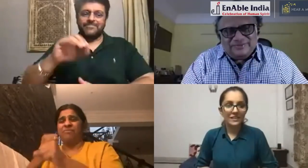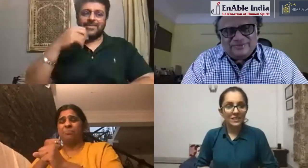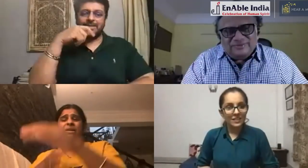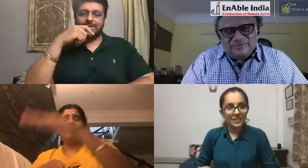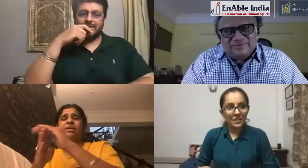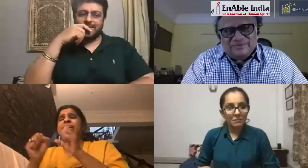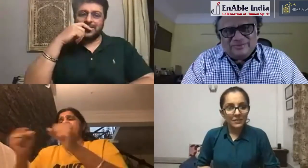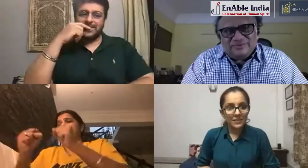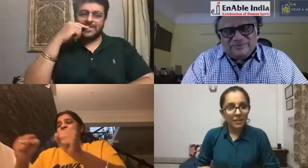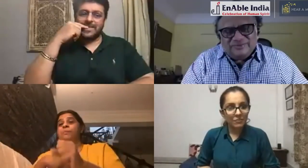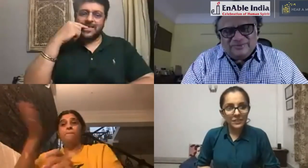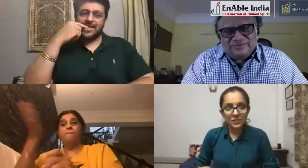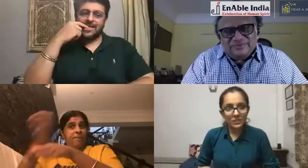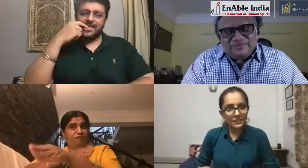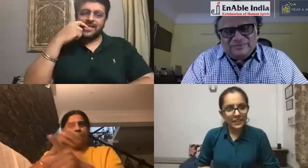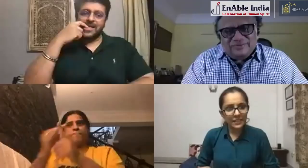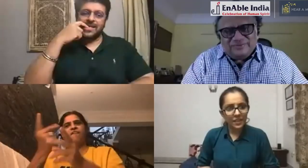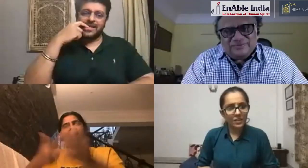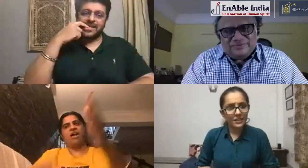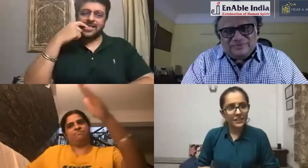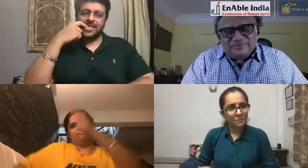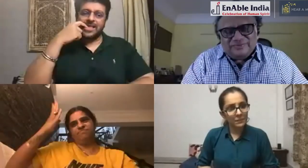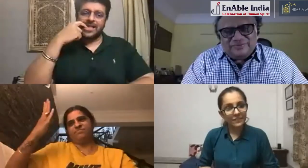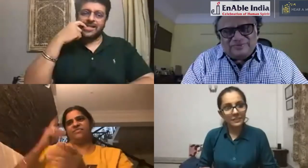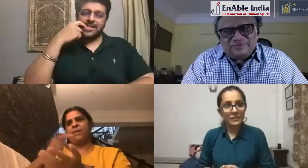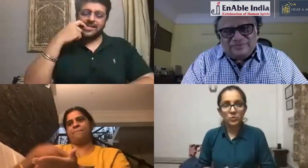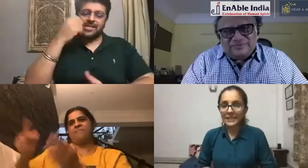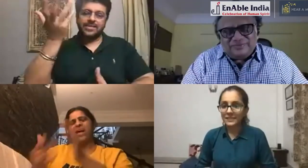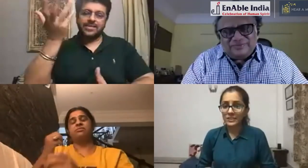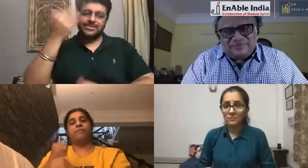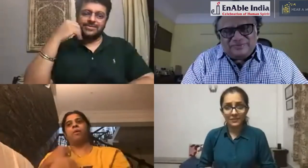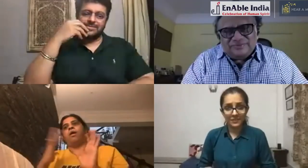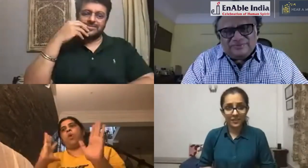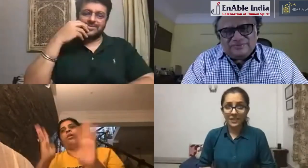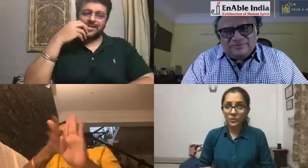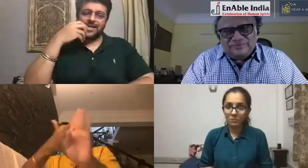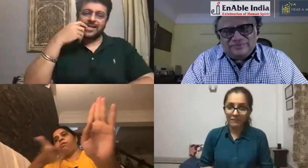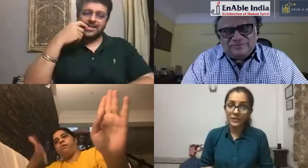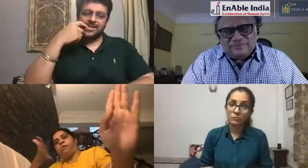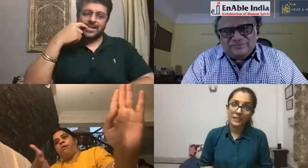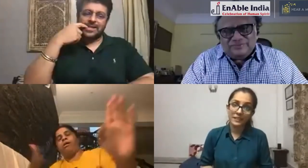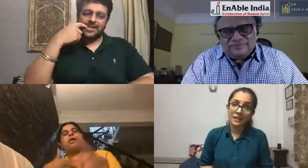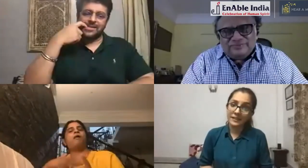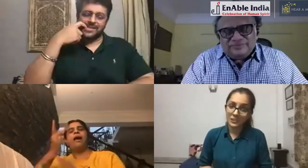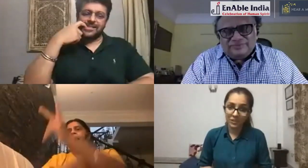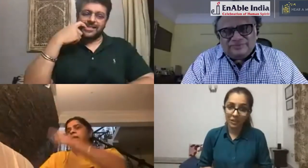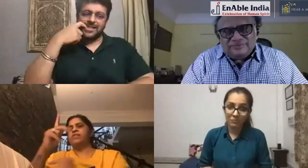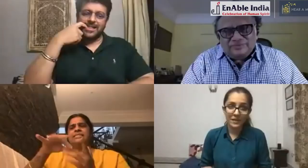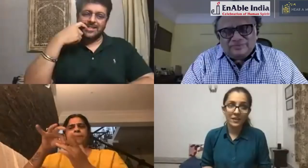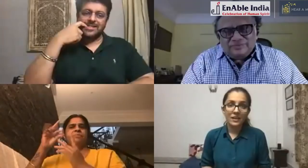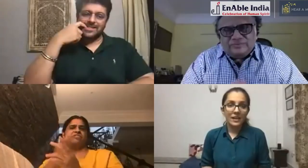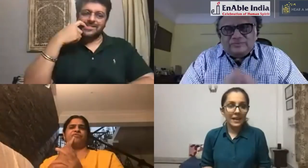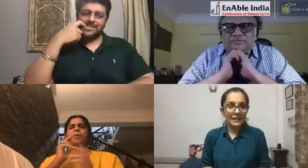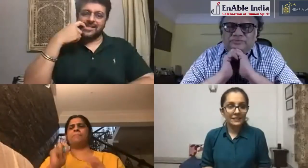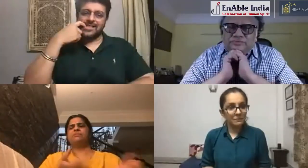All right. But the government, they're saying earlier private it was getting really faster. We had to pay, we had to wait in lines for the